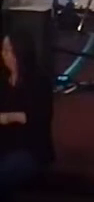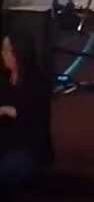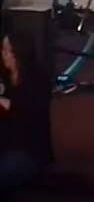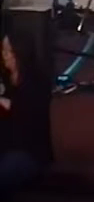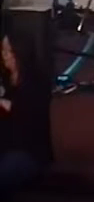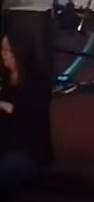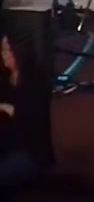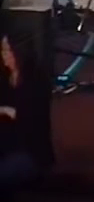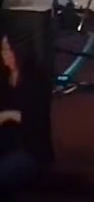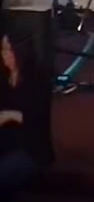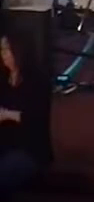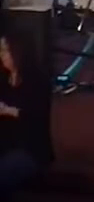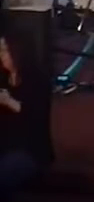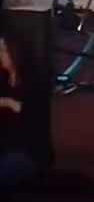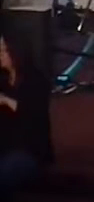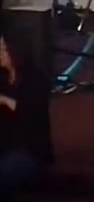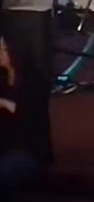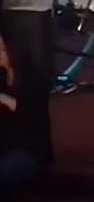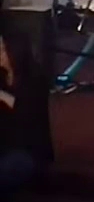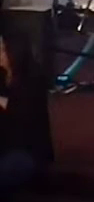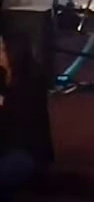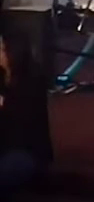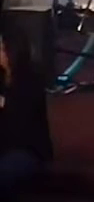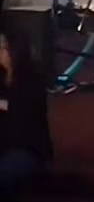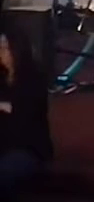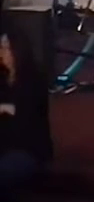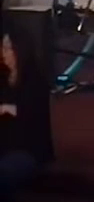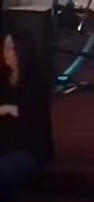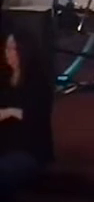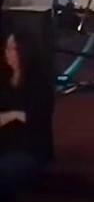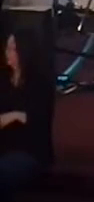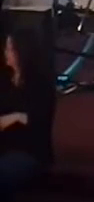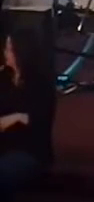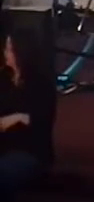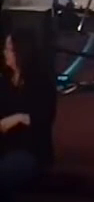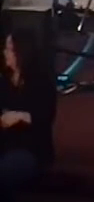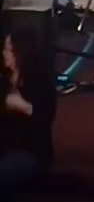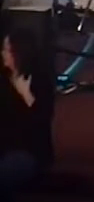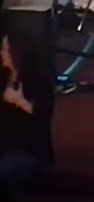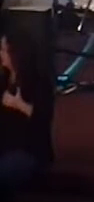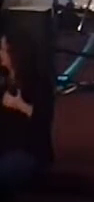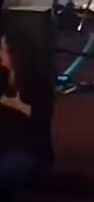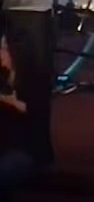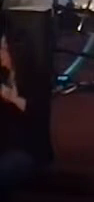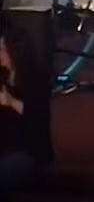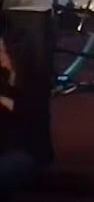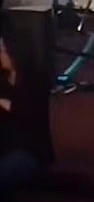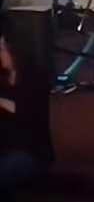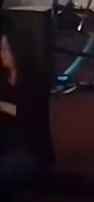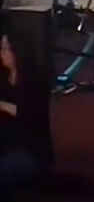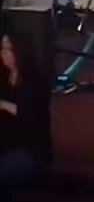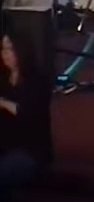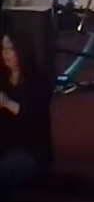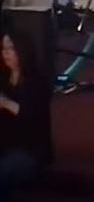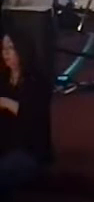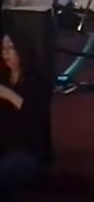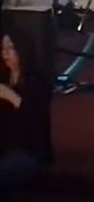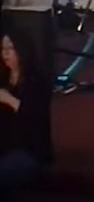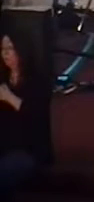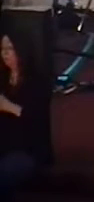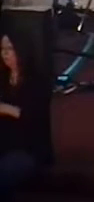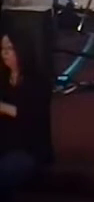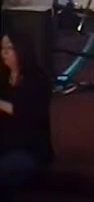and this young lady was coming to church, and she wanted to be baptized, but she had a problem. Her problem was is that 2 years